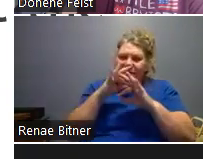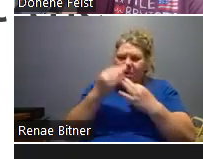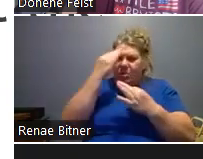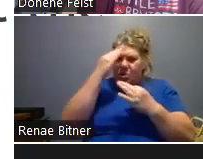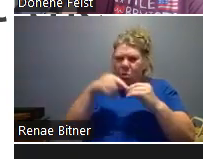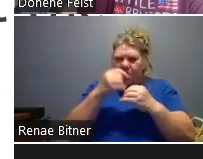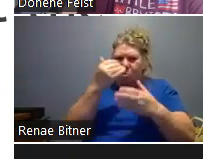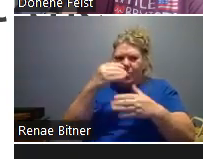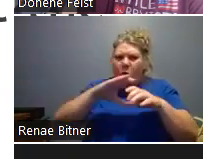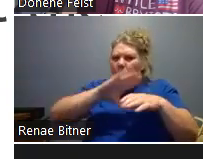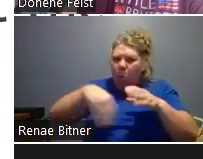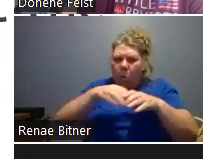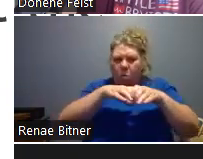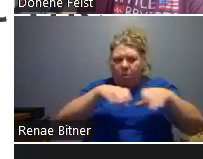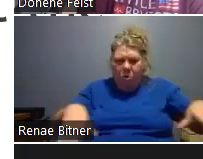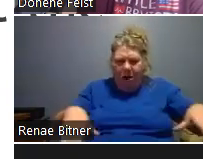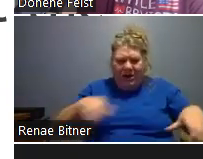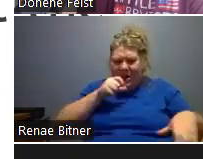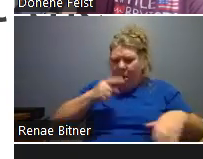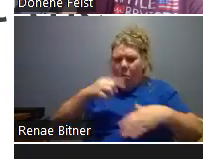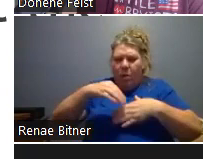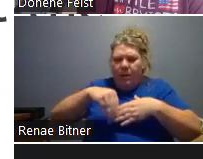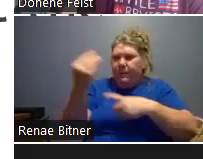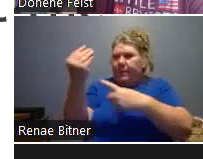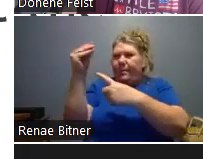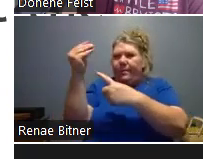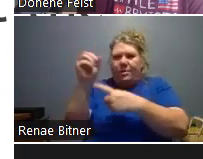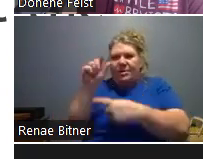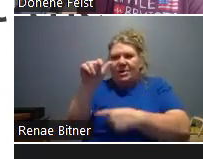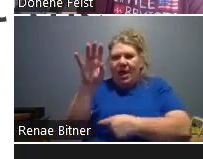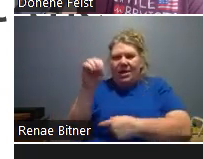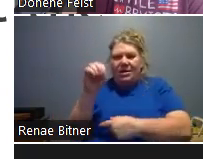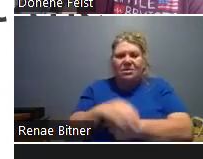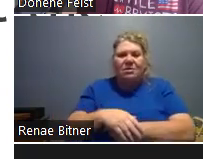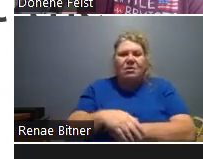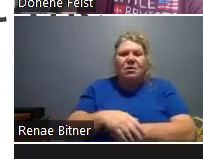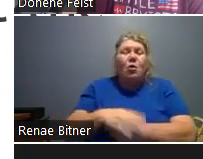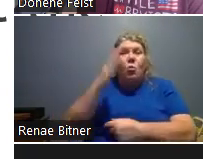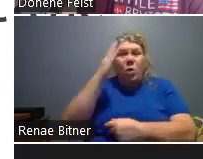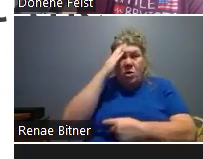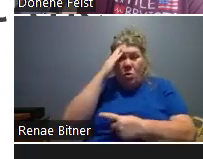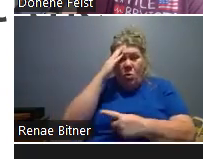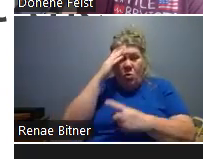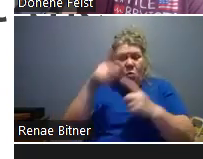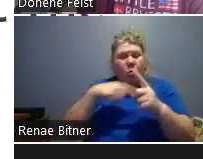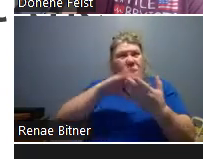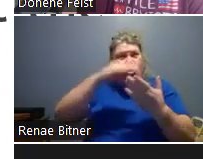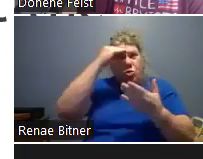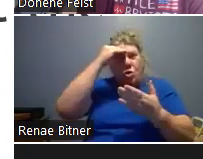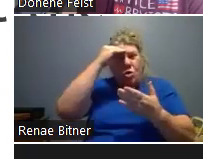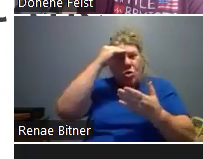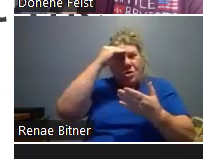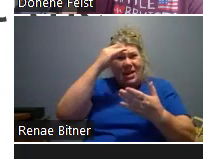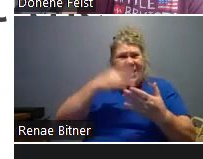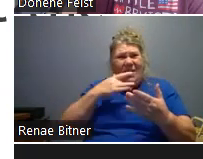loaf instead of just the slice of bread. We know that knowledge eliminates that feeling of powerlessness and dependence.